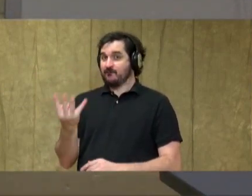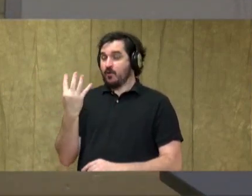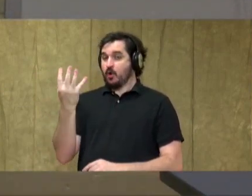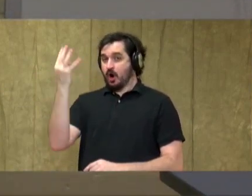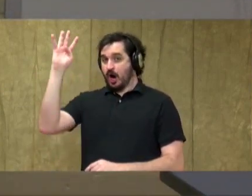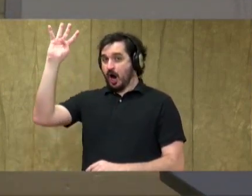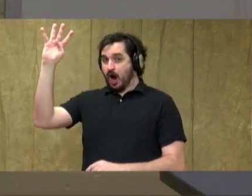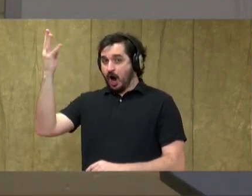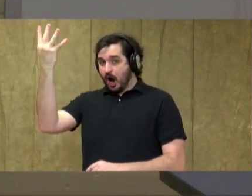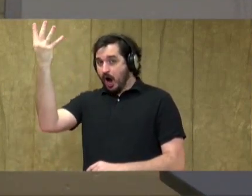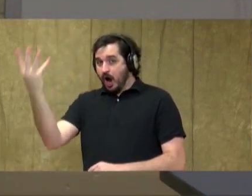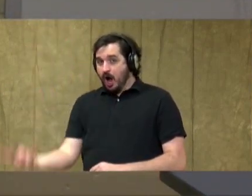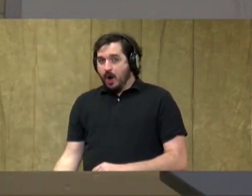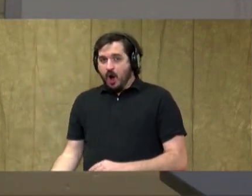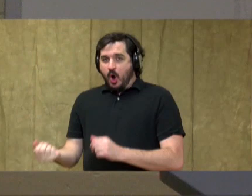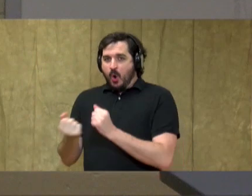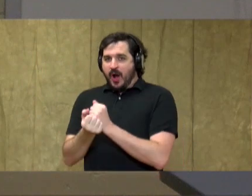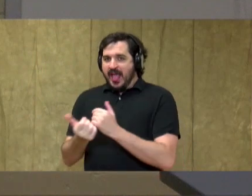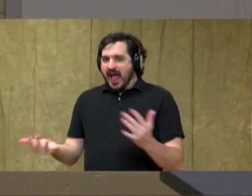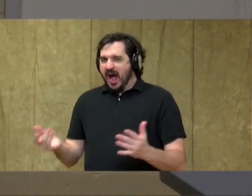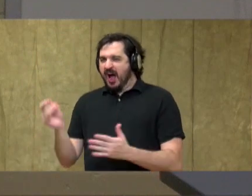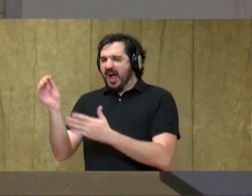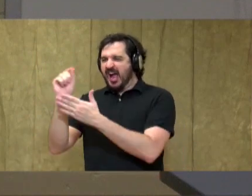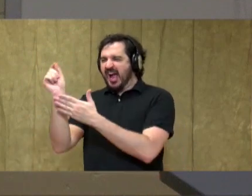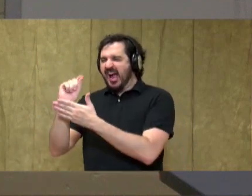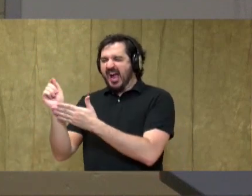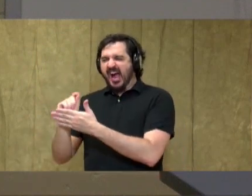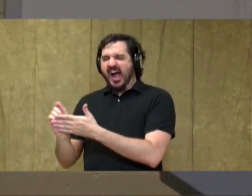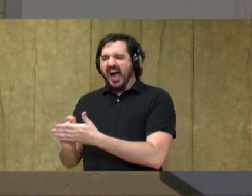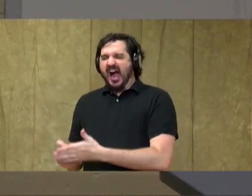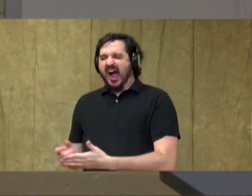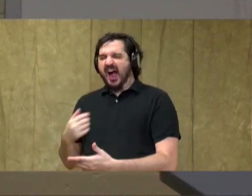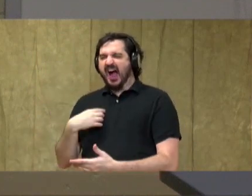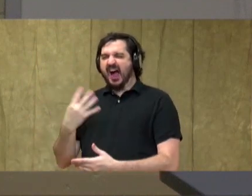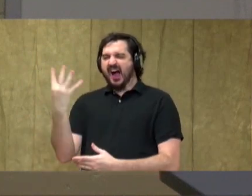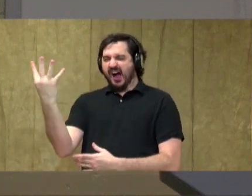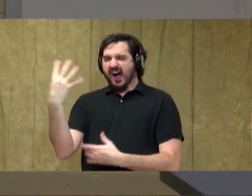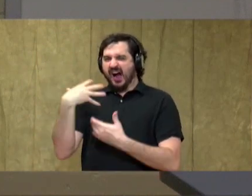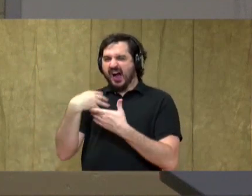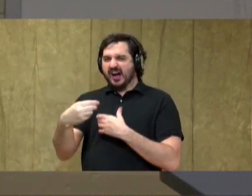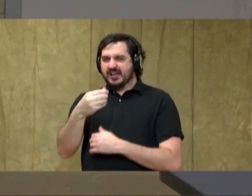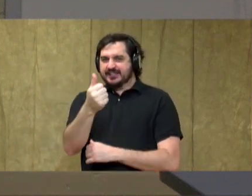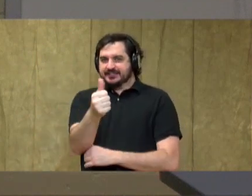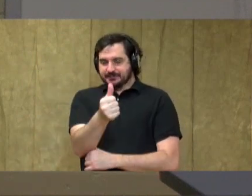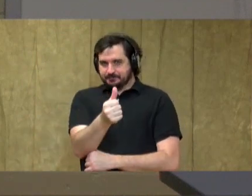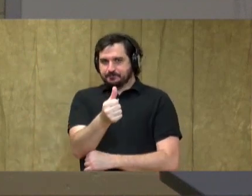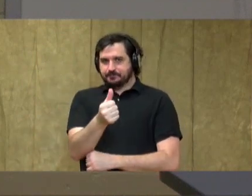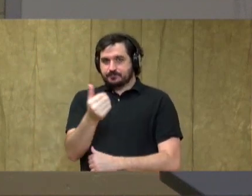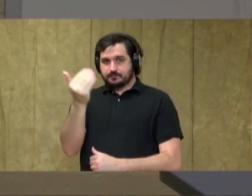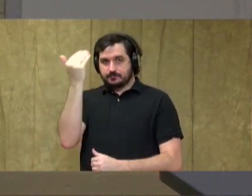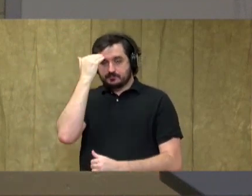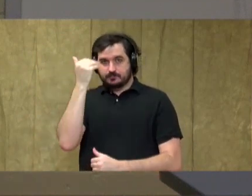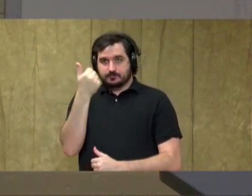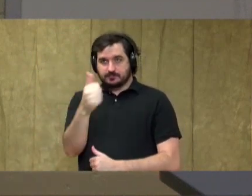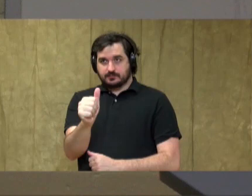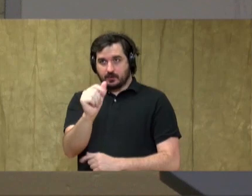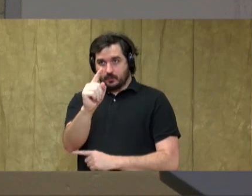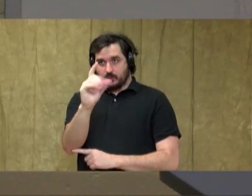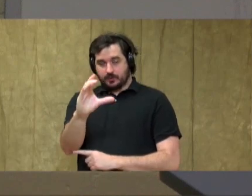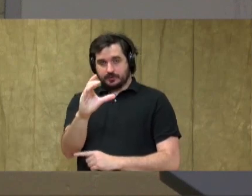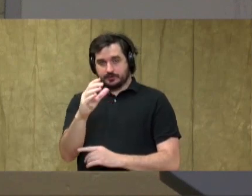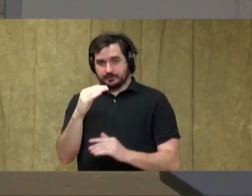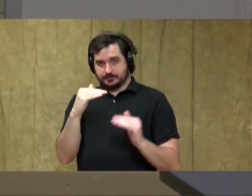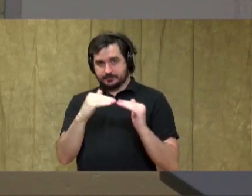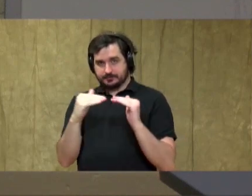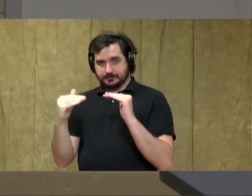columns without the units shaded, that would be 4 tenths because we know 10 hundredths make up a tenth,